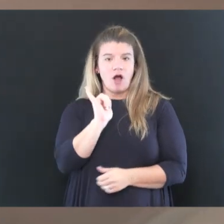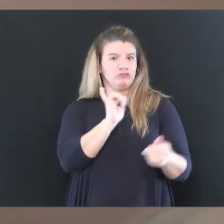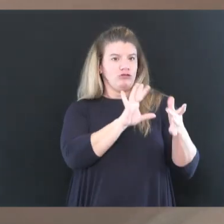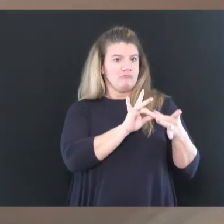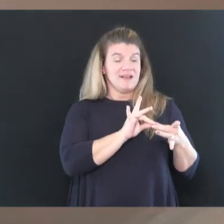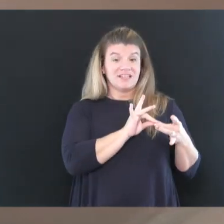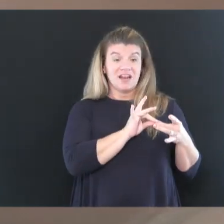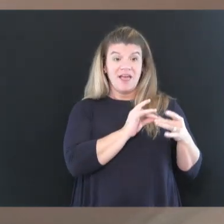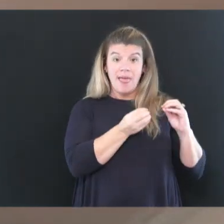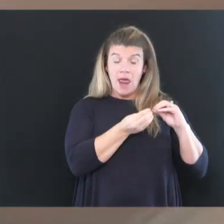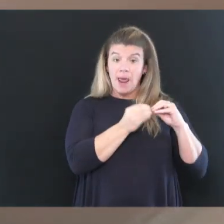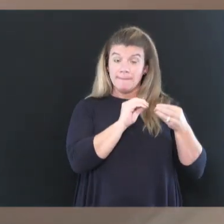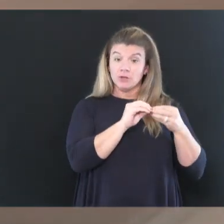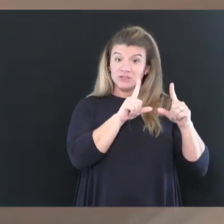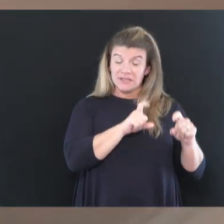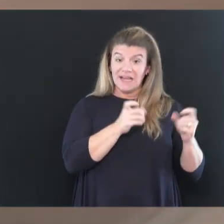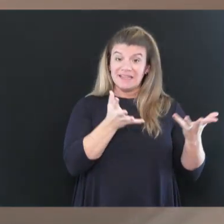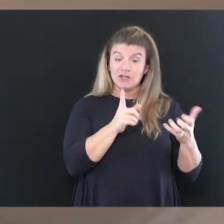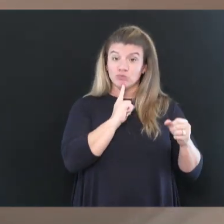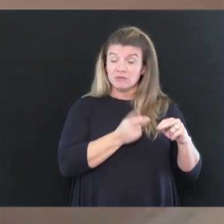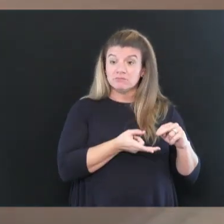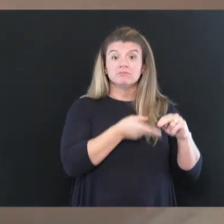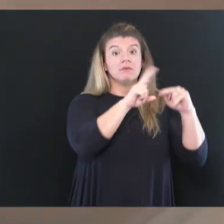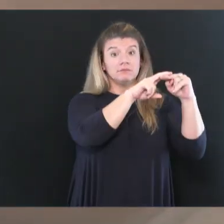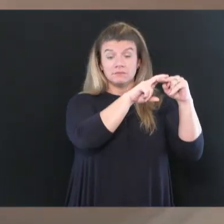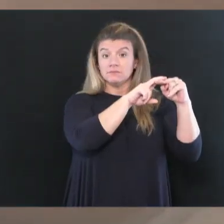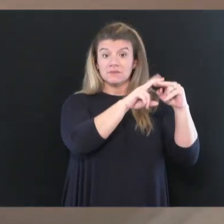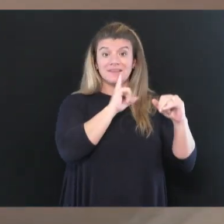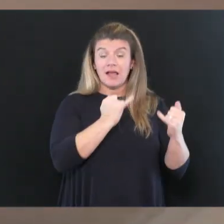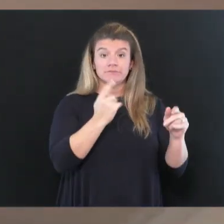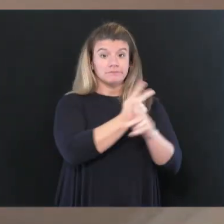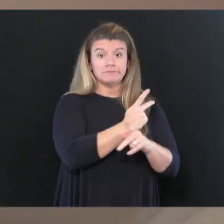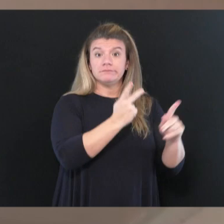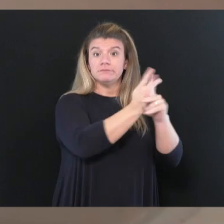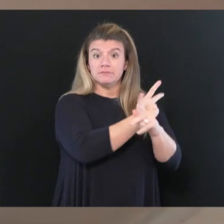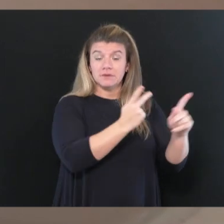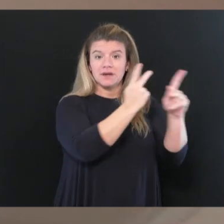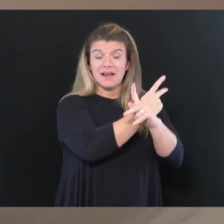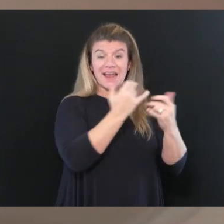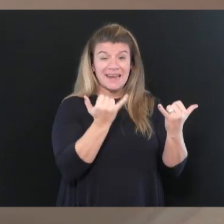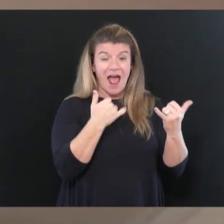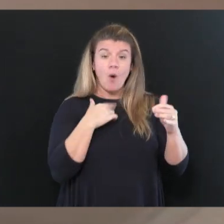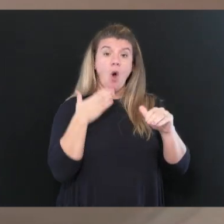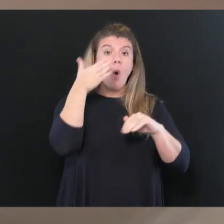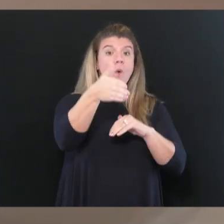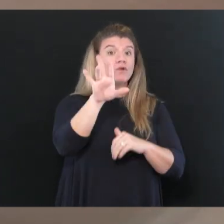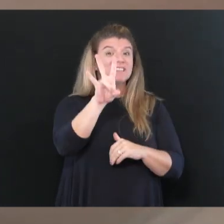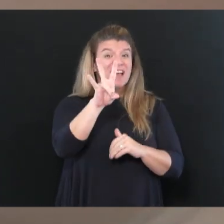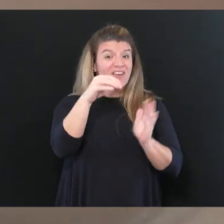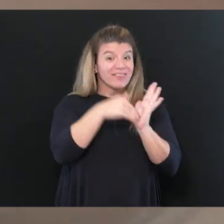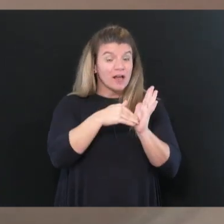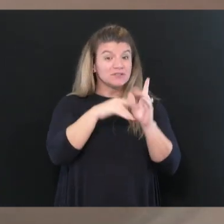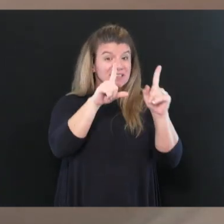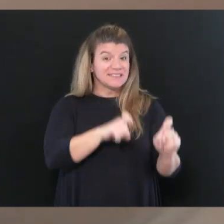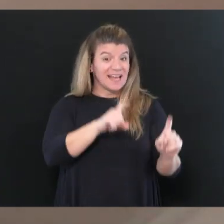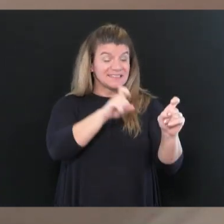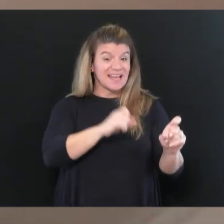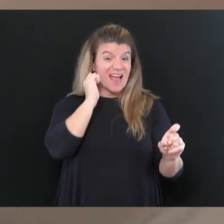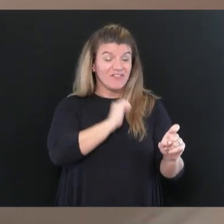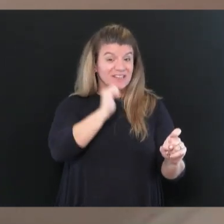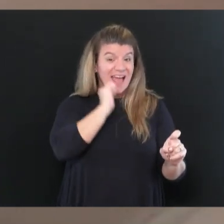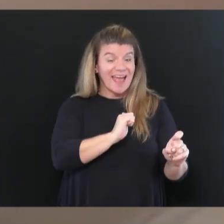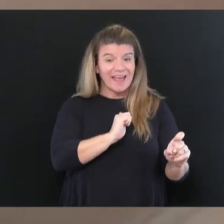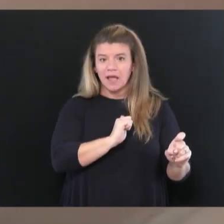of tests has risen pretty dramatically, 2 to 3 times. We're now over 7,000 tests a day, and we were a bit